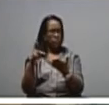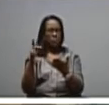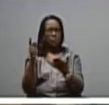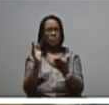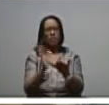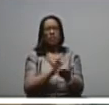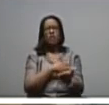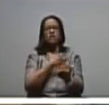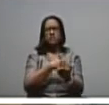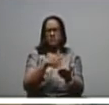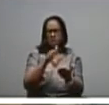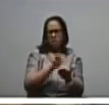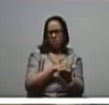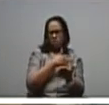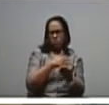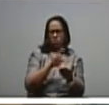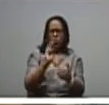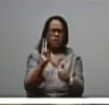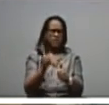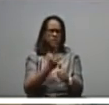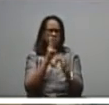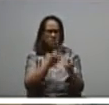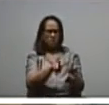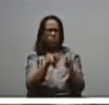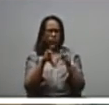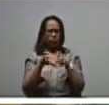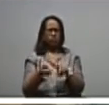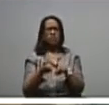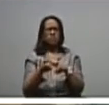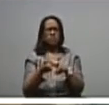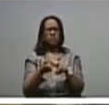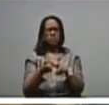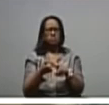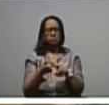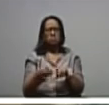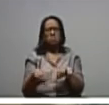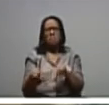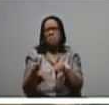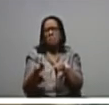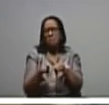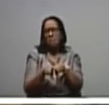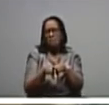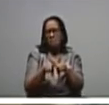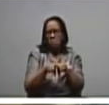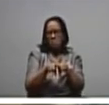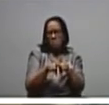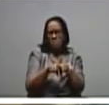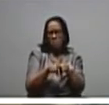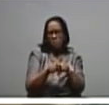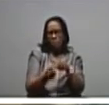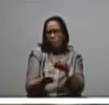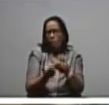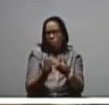of thanksgiving and praise to God our Father